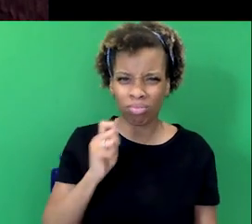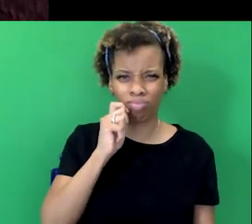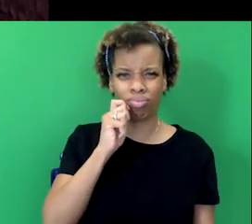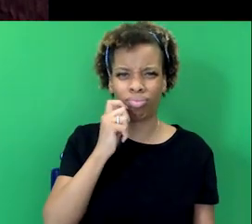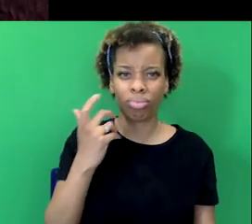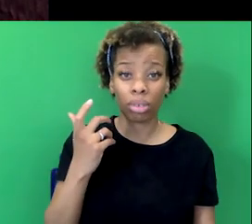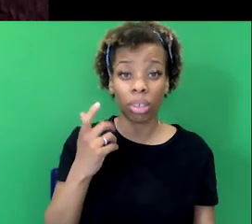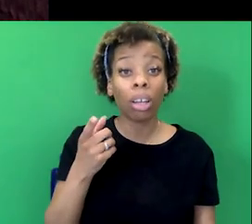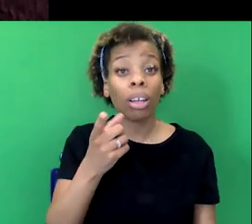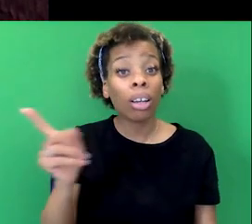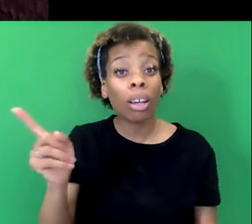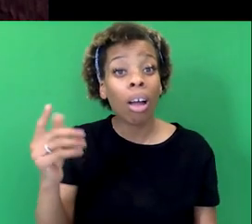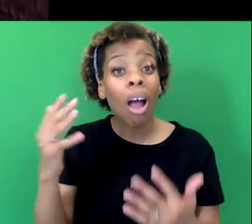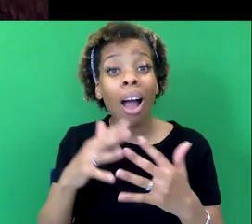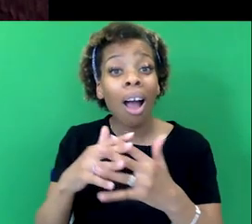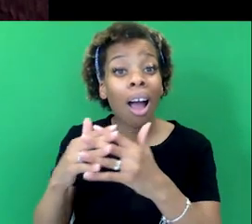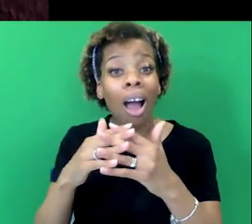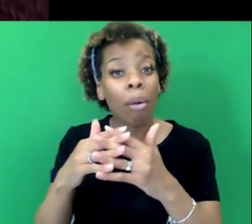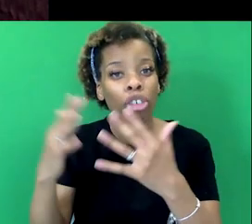American audience, you know,